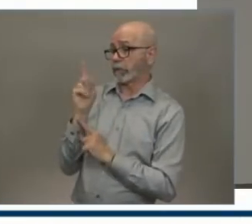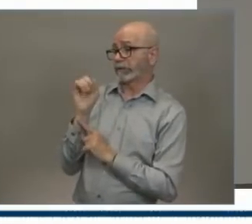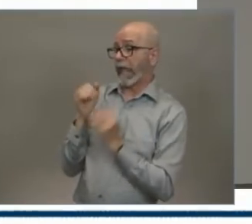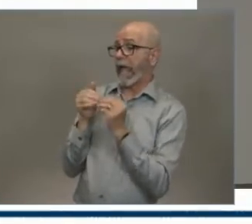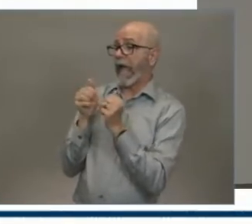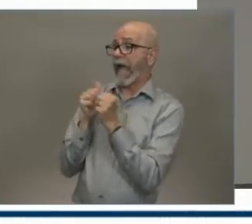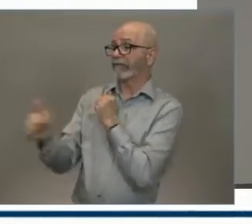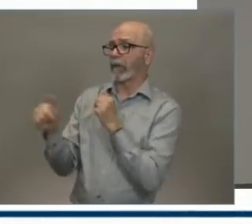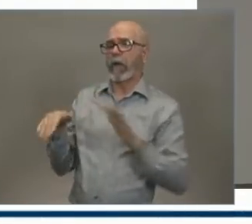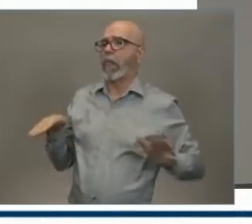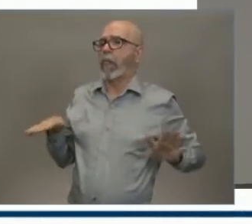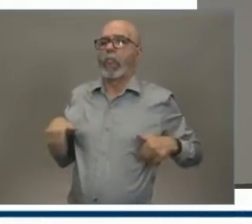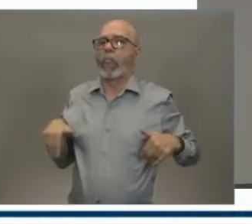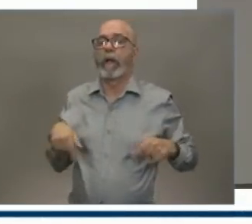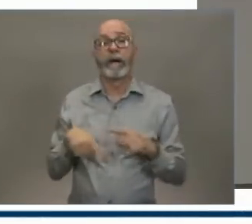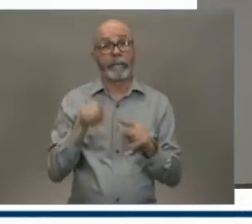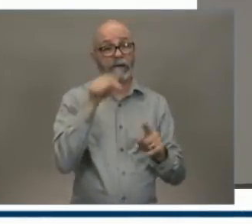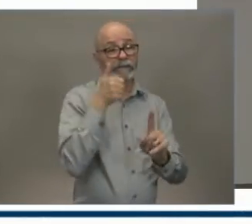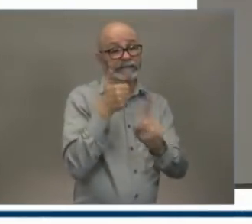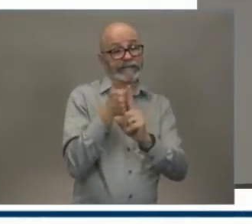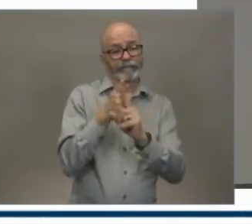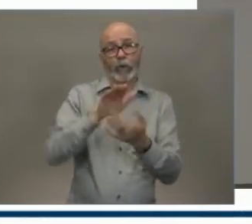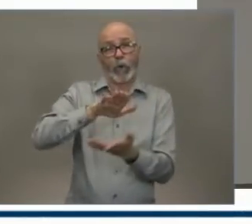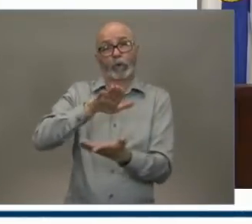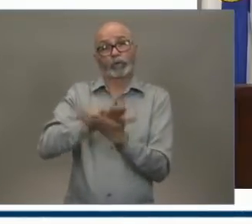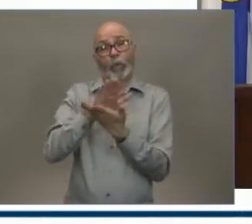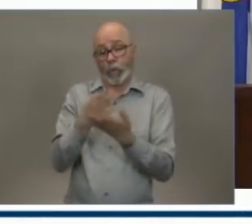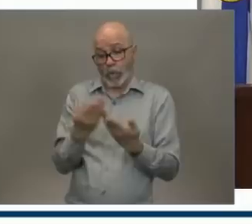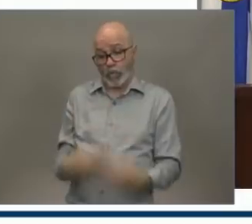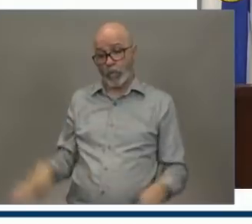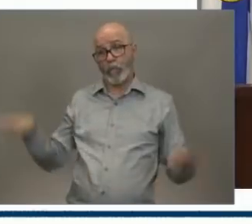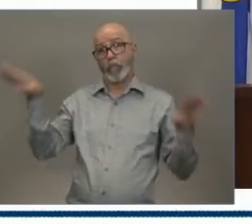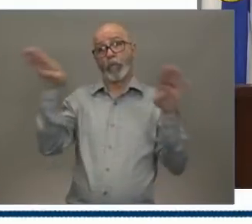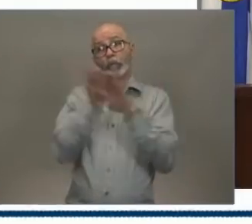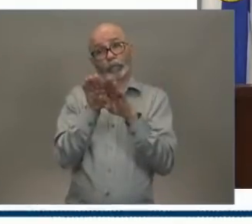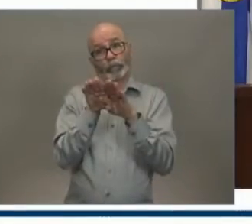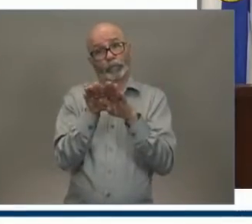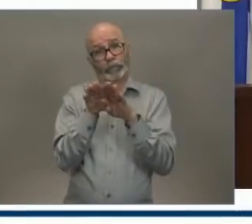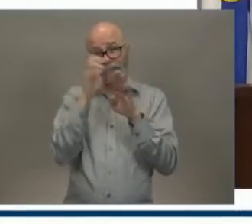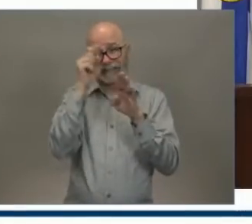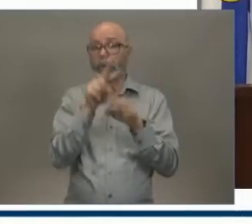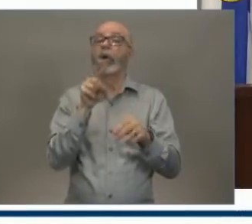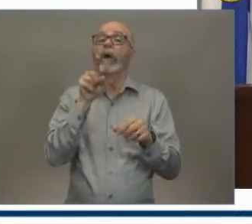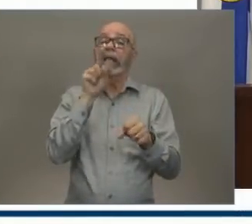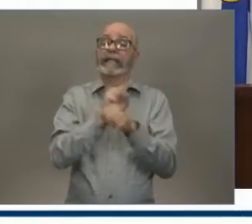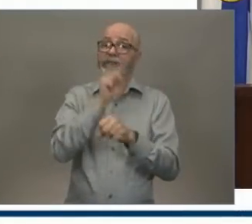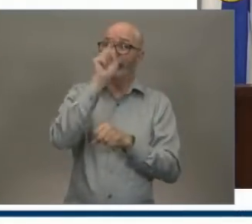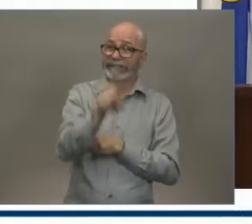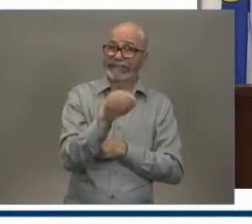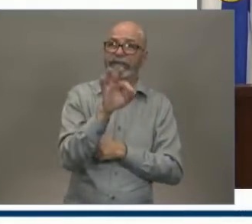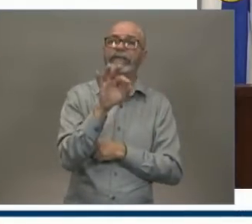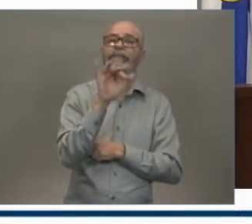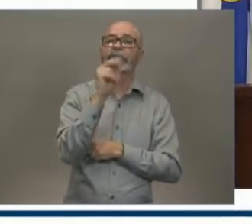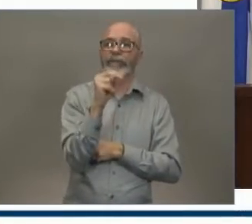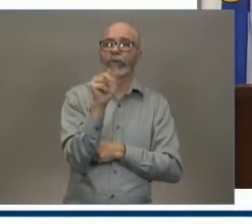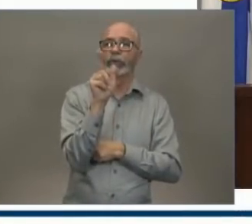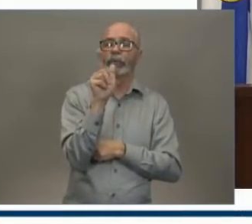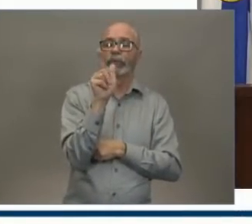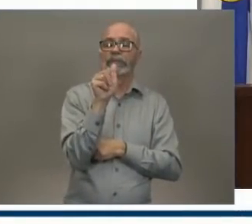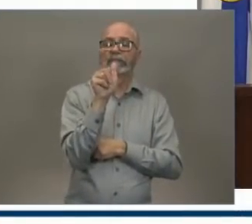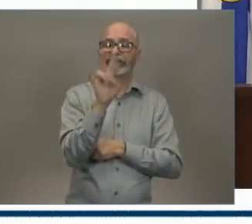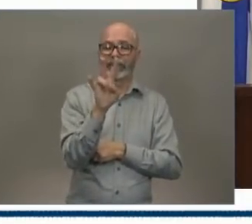until next Wednesday, January 27th. Next, we'll go to Victoria Walton from the Coast. Go ahead, Victoria.